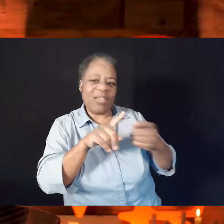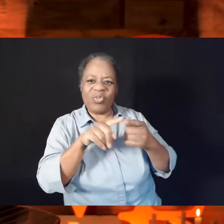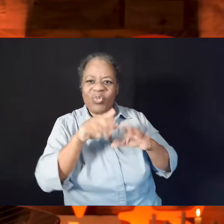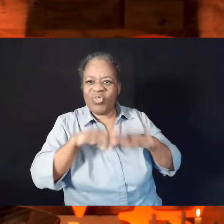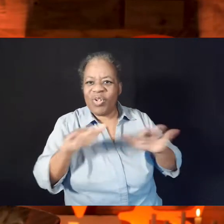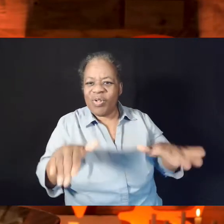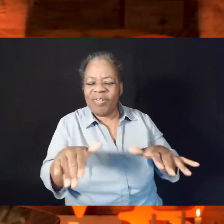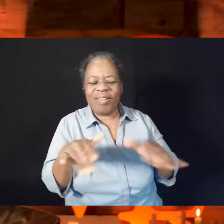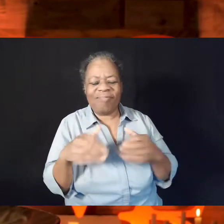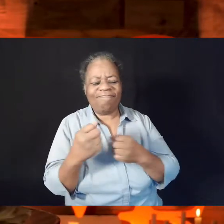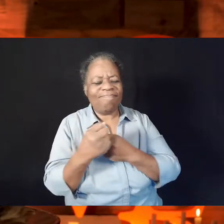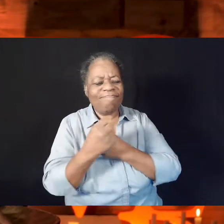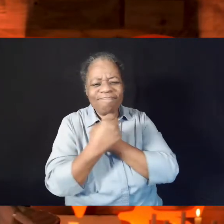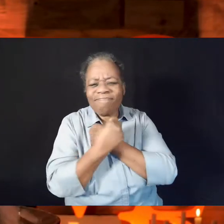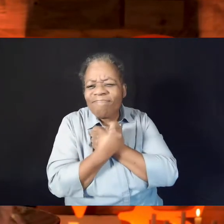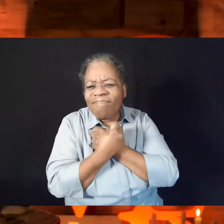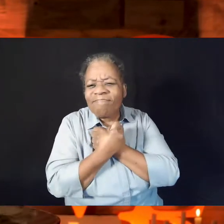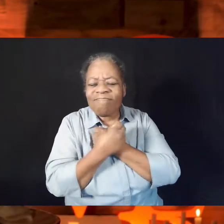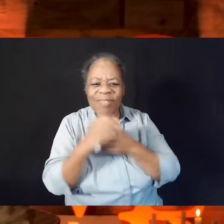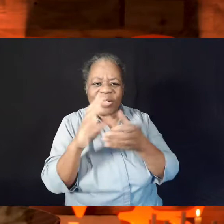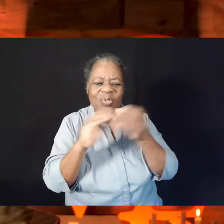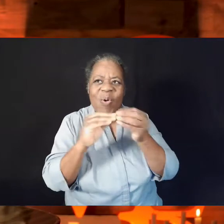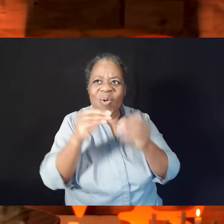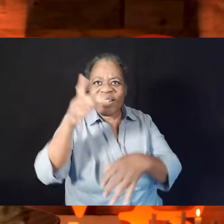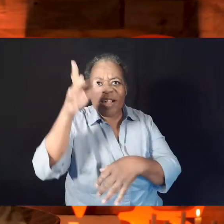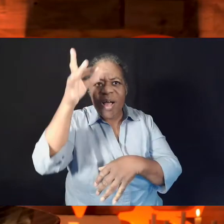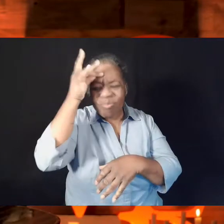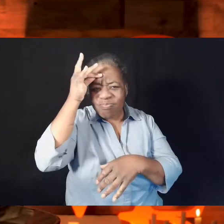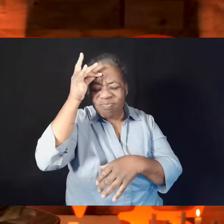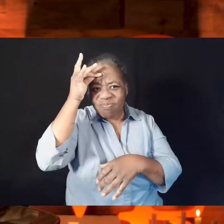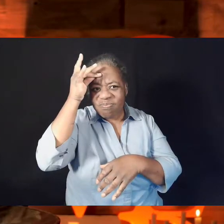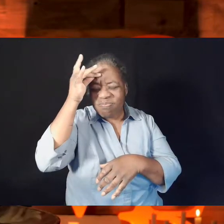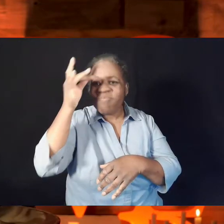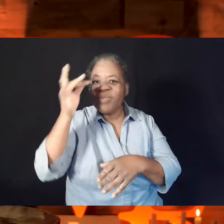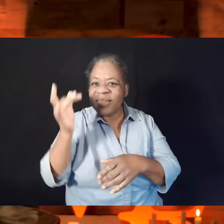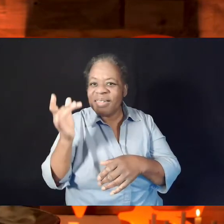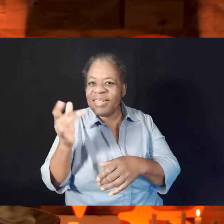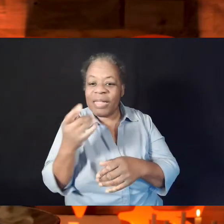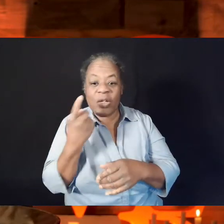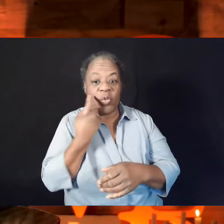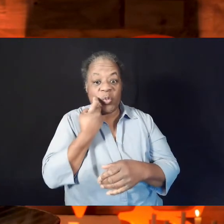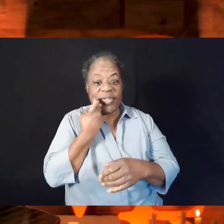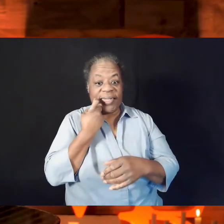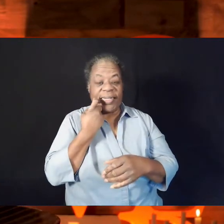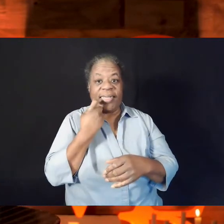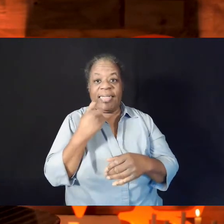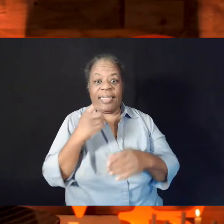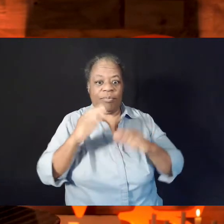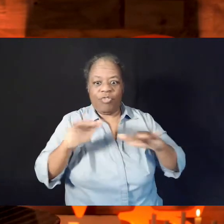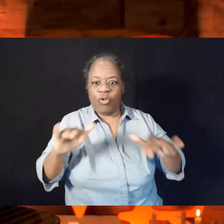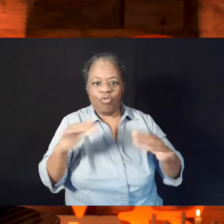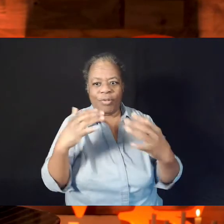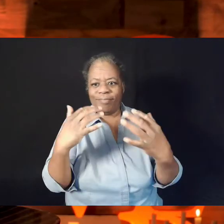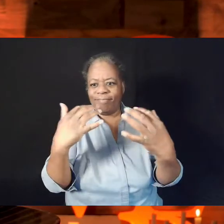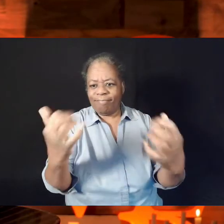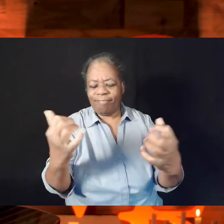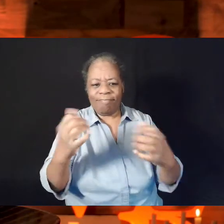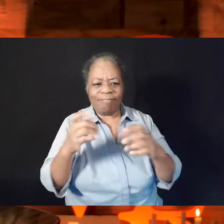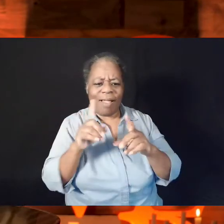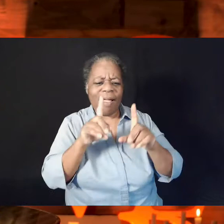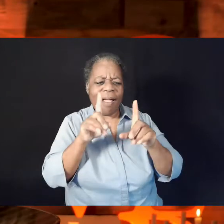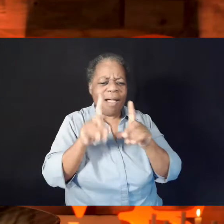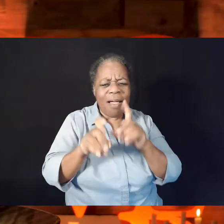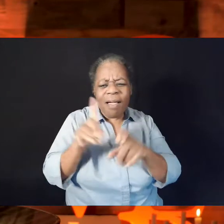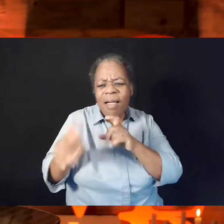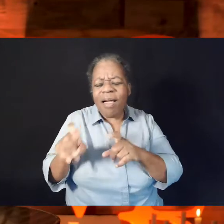stick in our minds in a way few other genres do. I recently asked a group of children, what are some of their favorite stories or